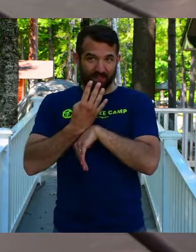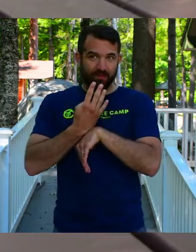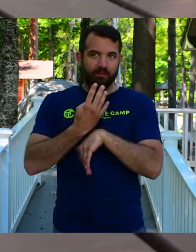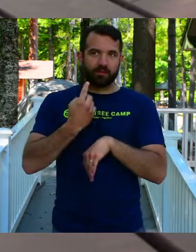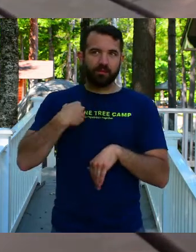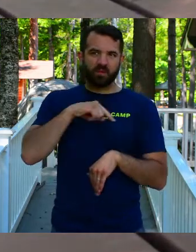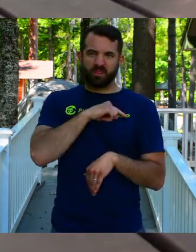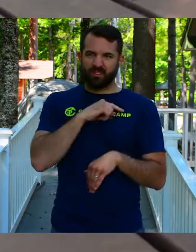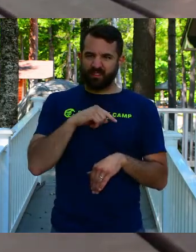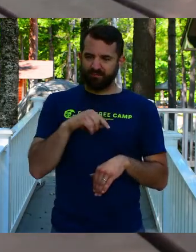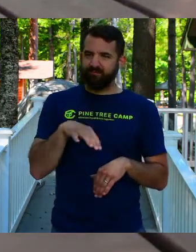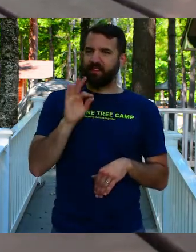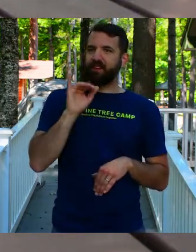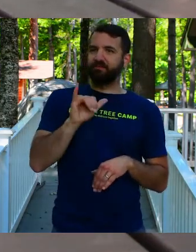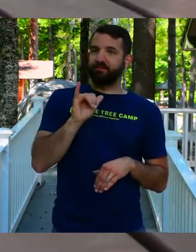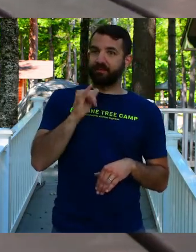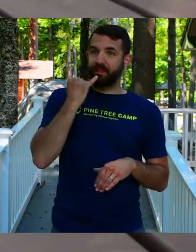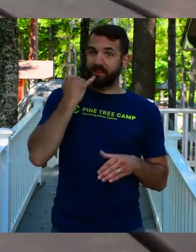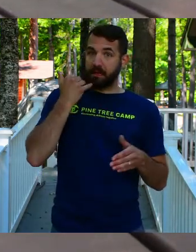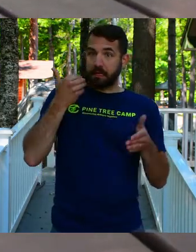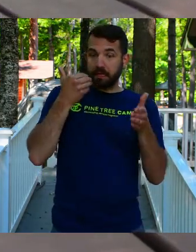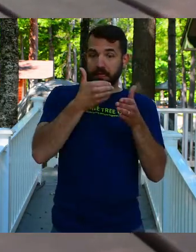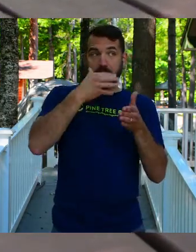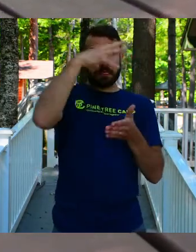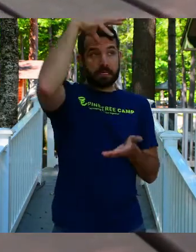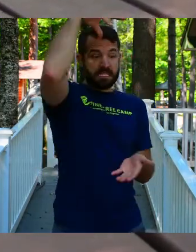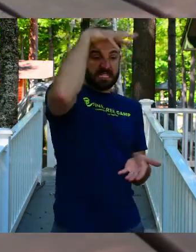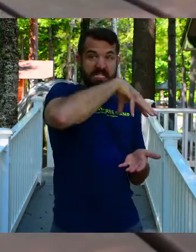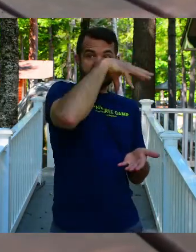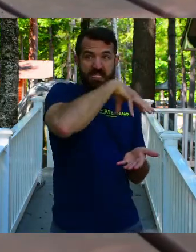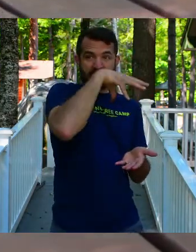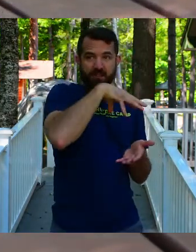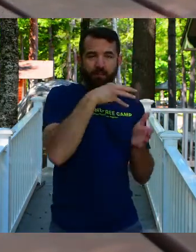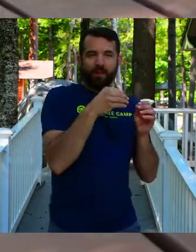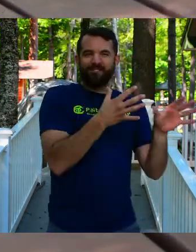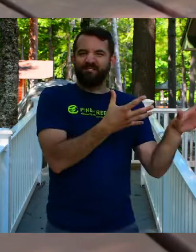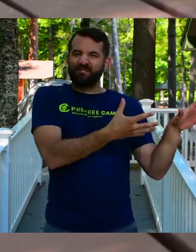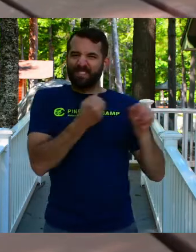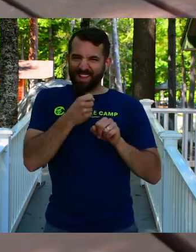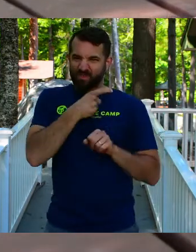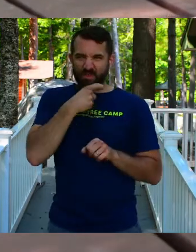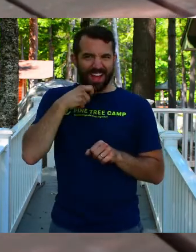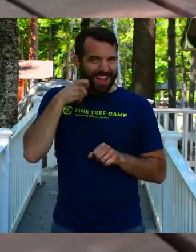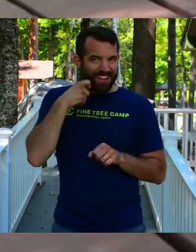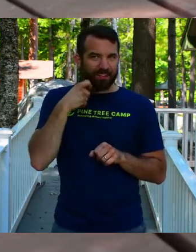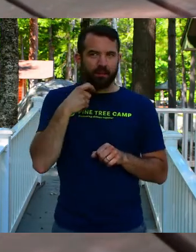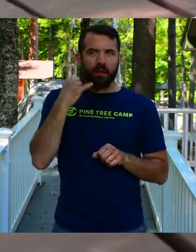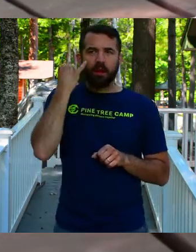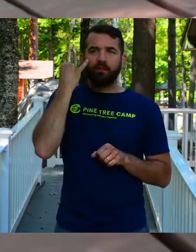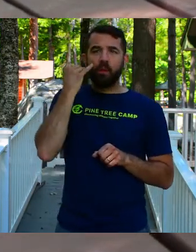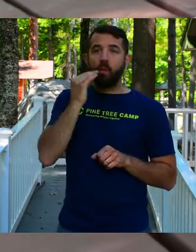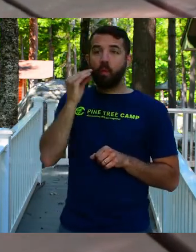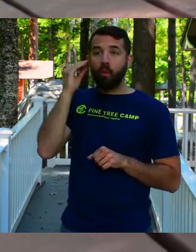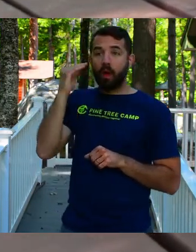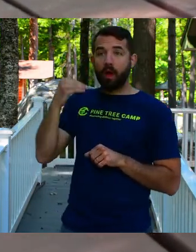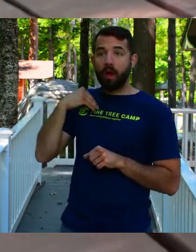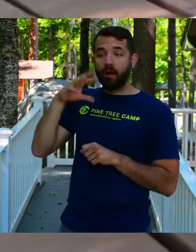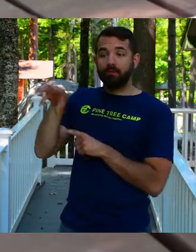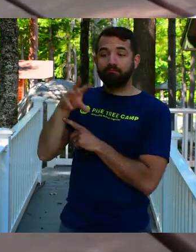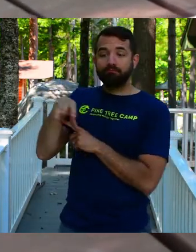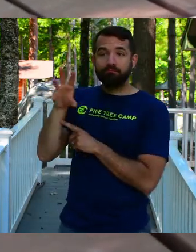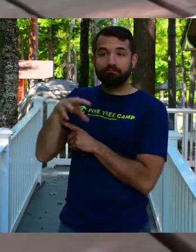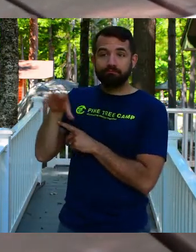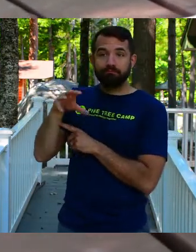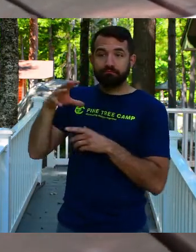dry faster, or you can also put it in front of a fan at home. But the sun definitely helped it dry faster. It dried in